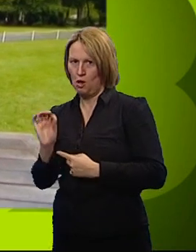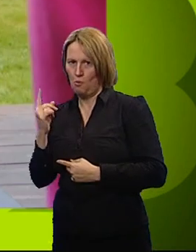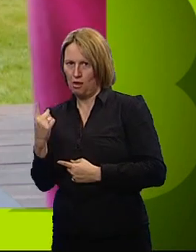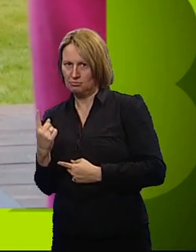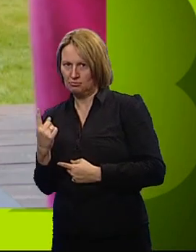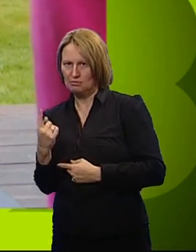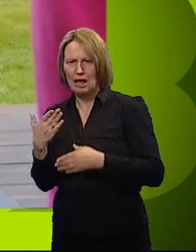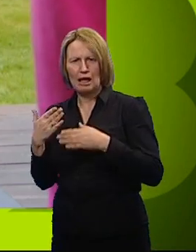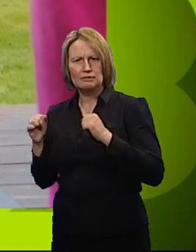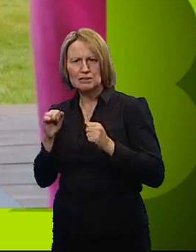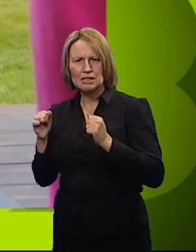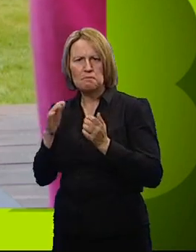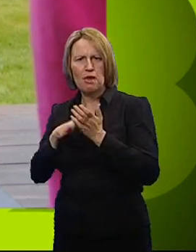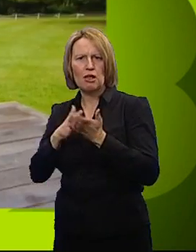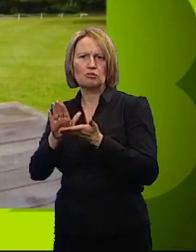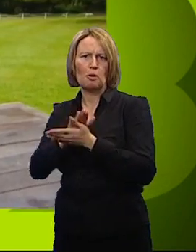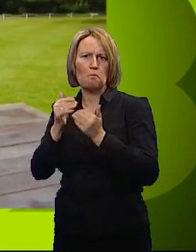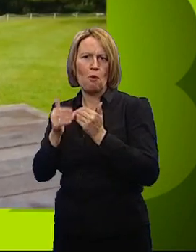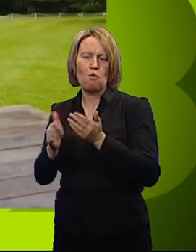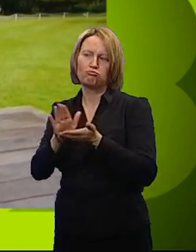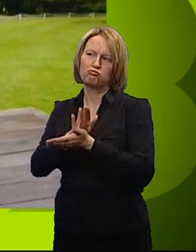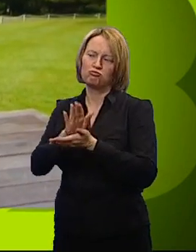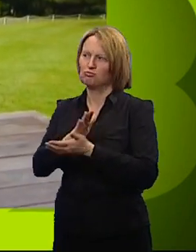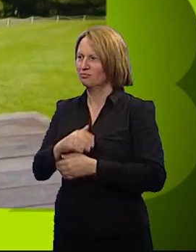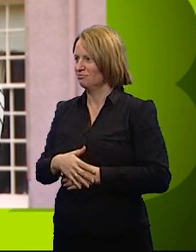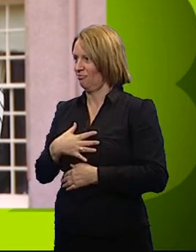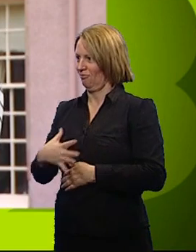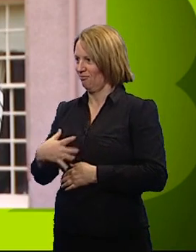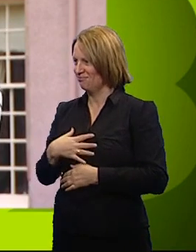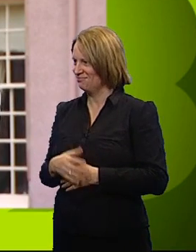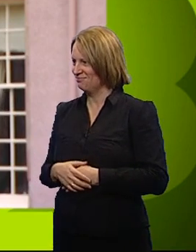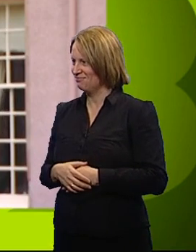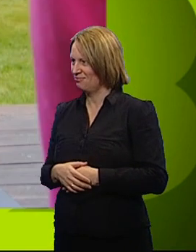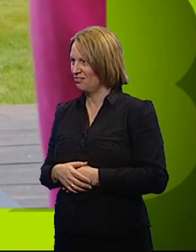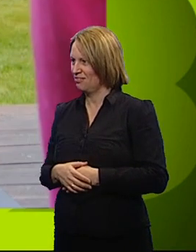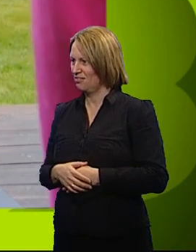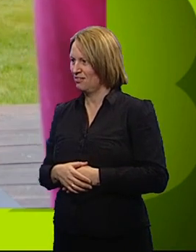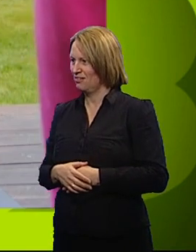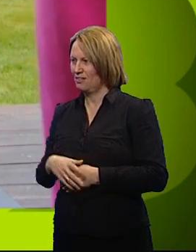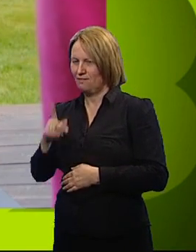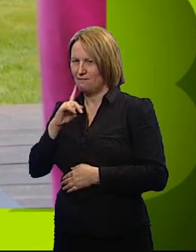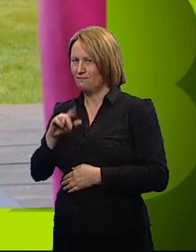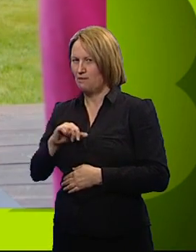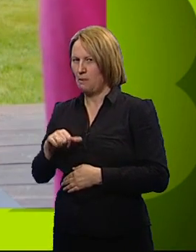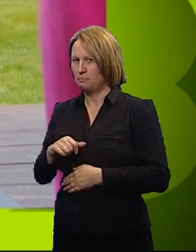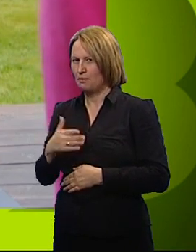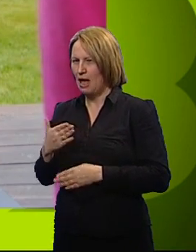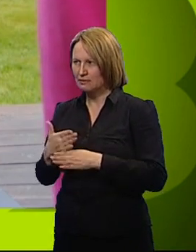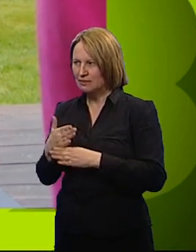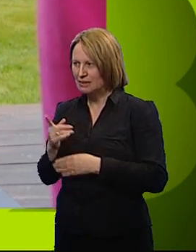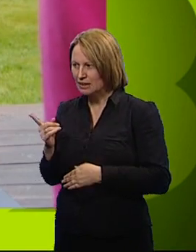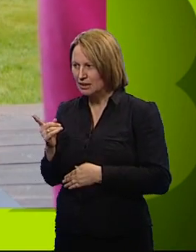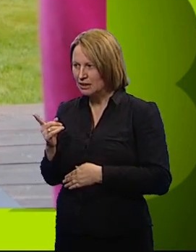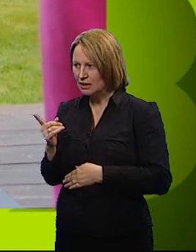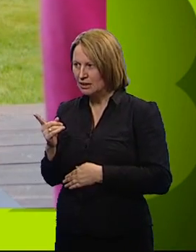number one. Which activity was Mum most surprised about that she enjoyed? Was it A, fly fishing,